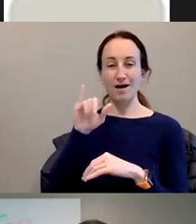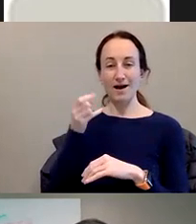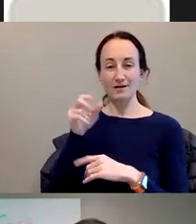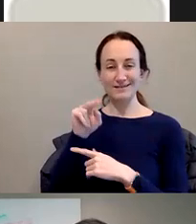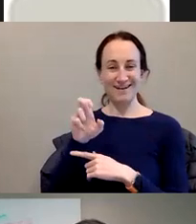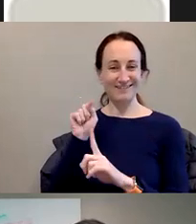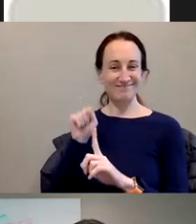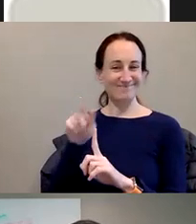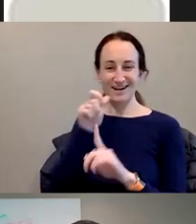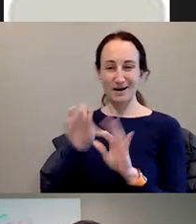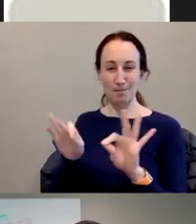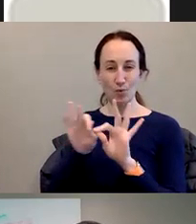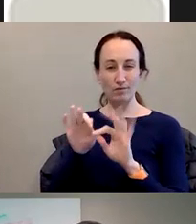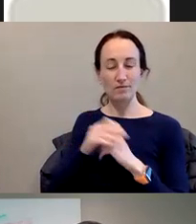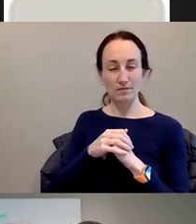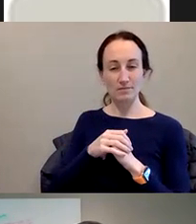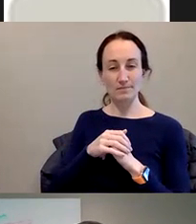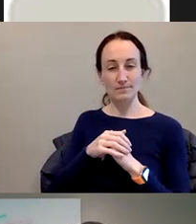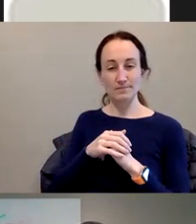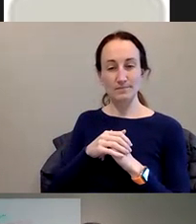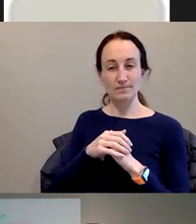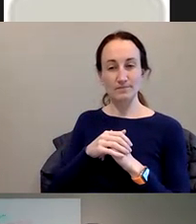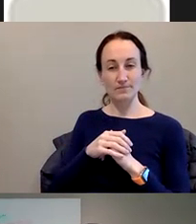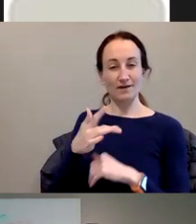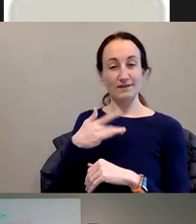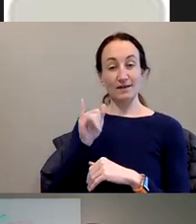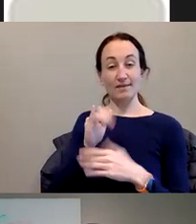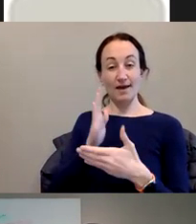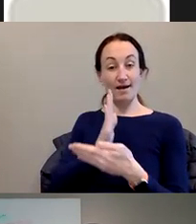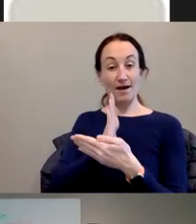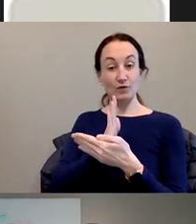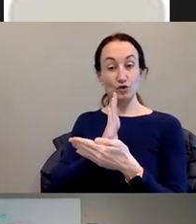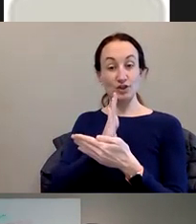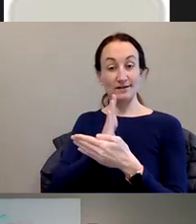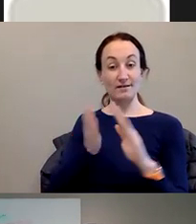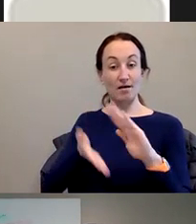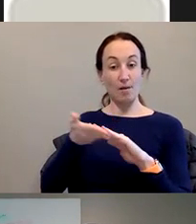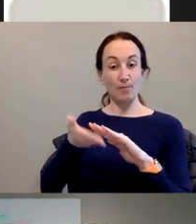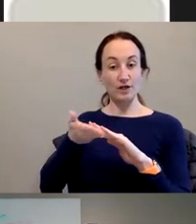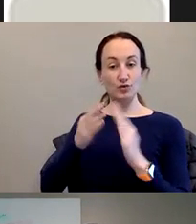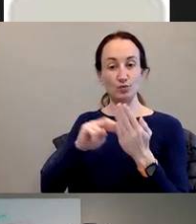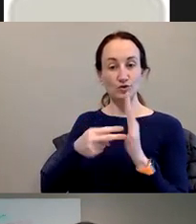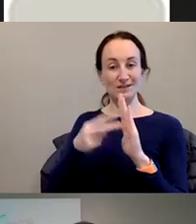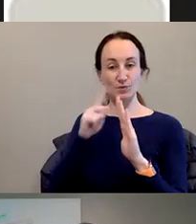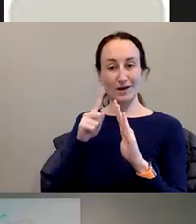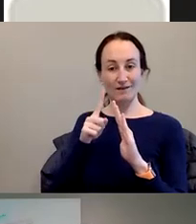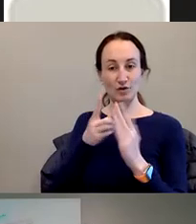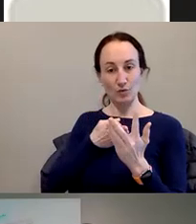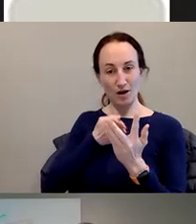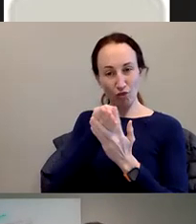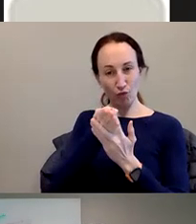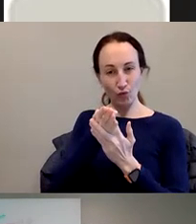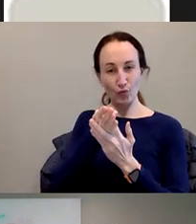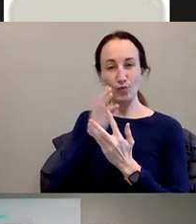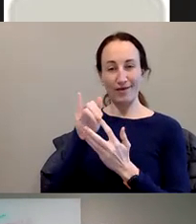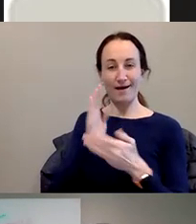be very important. So it feels like this averaging operation really would mean that it's going to have to cut through that